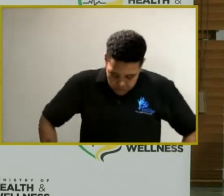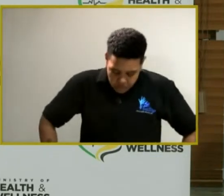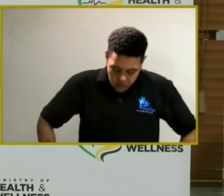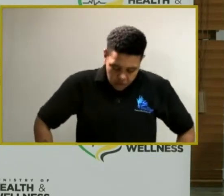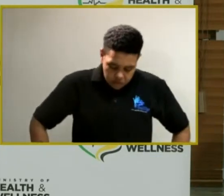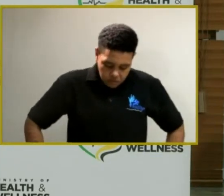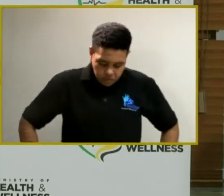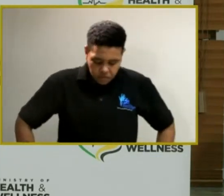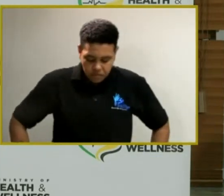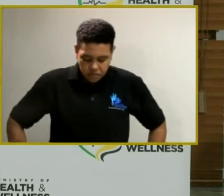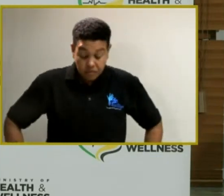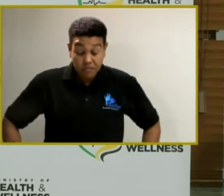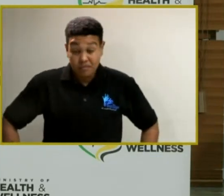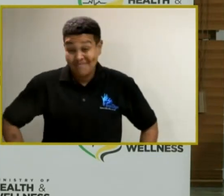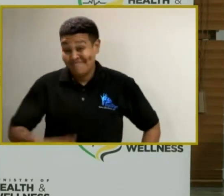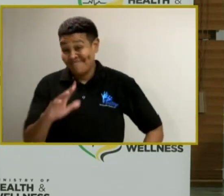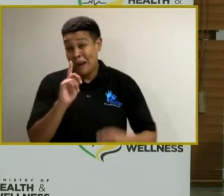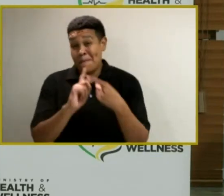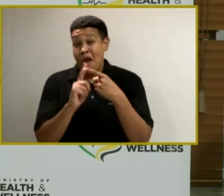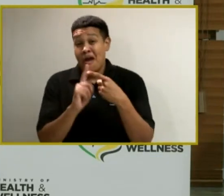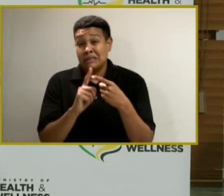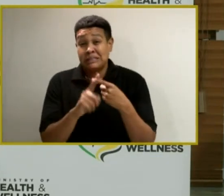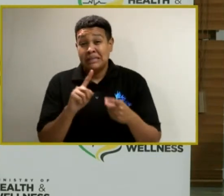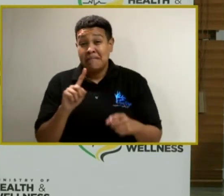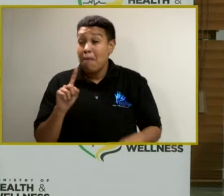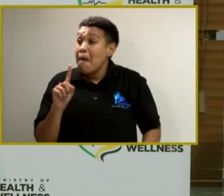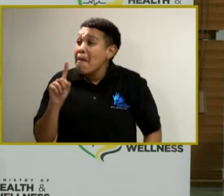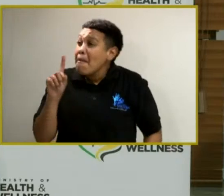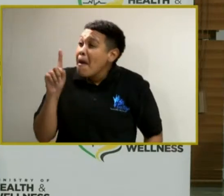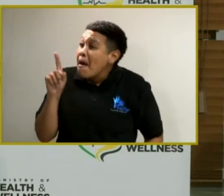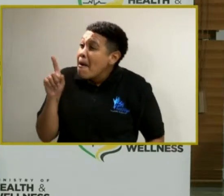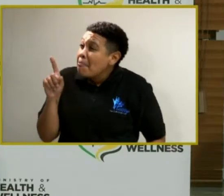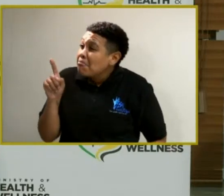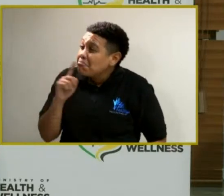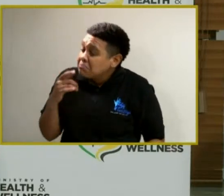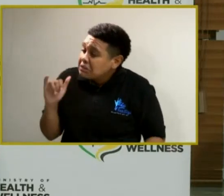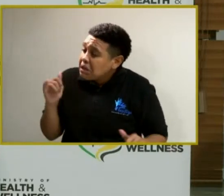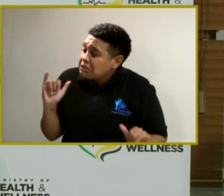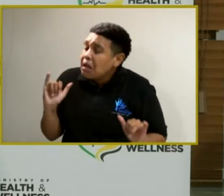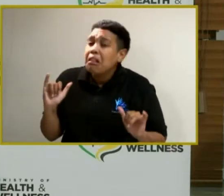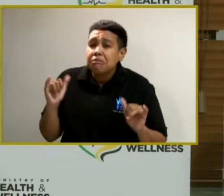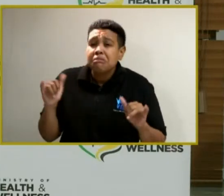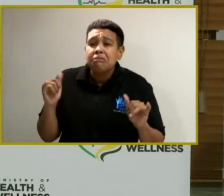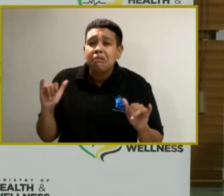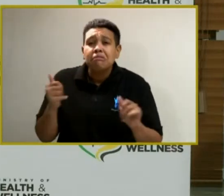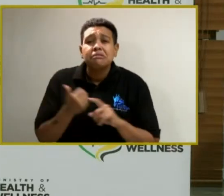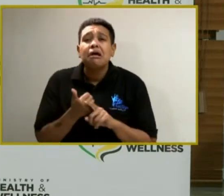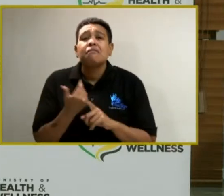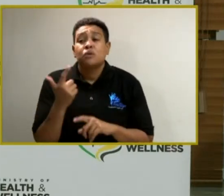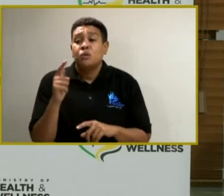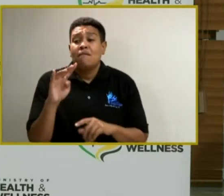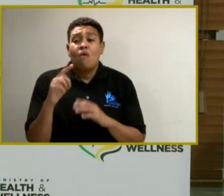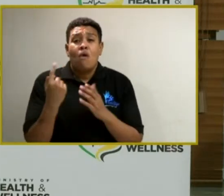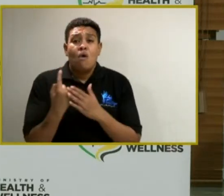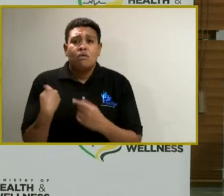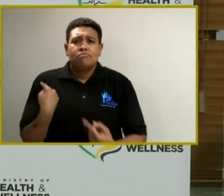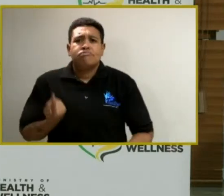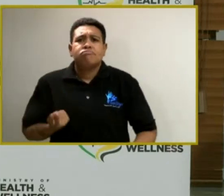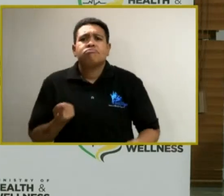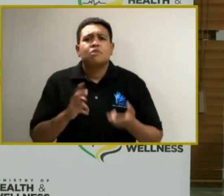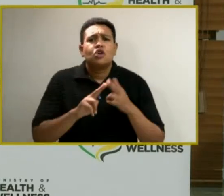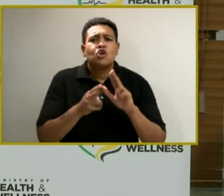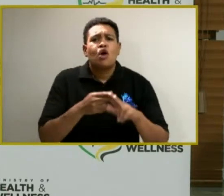high. Certainly well above what we would like. Last 24 hours, it